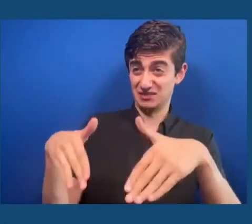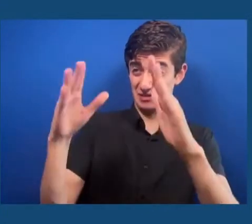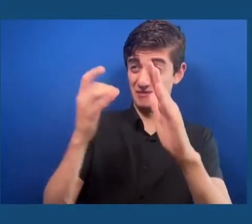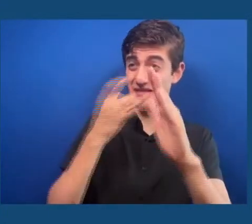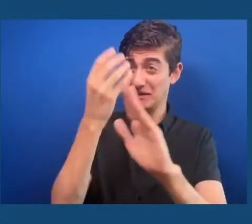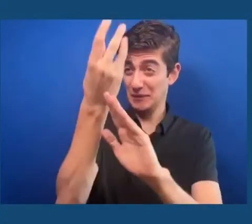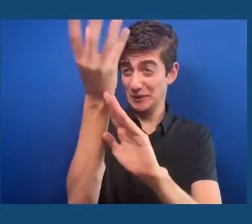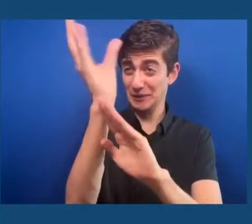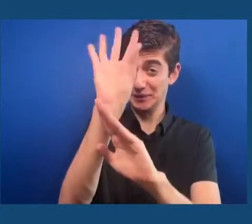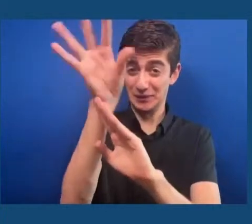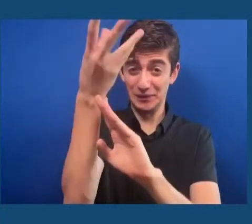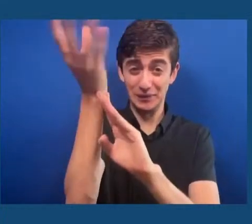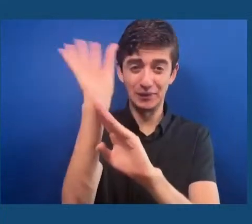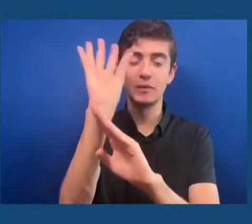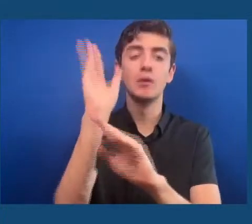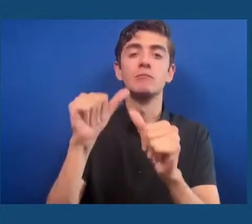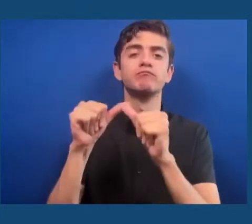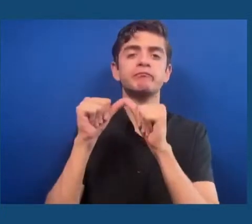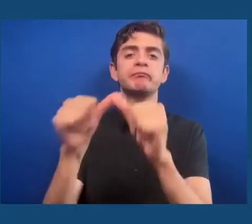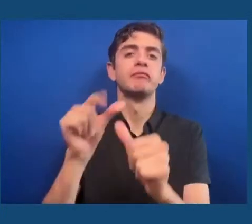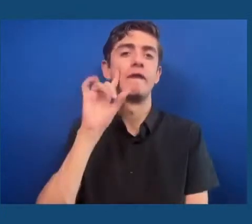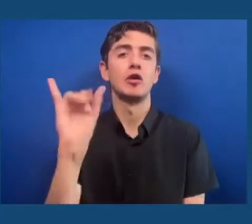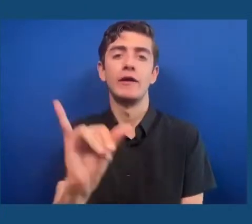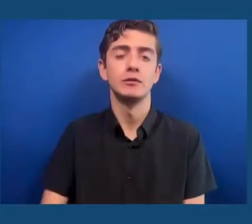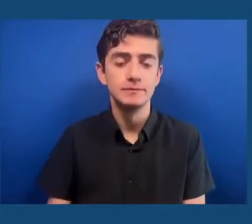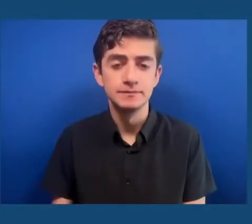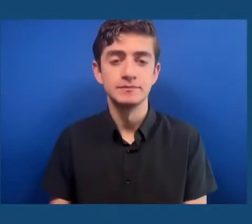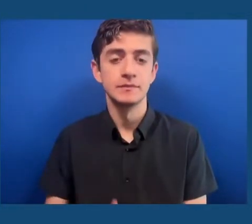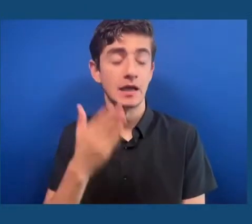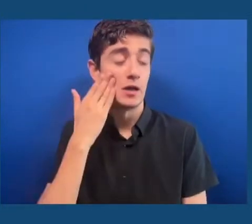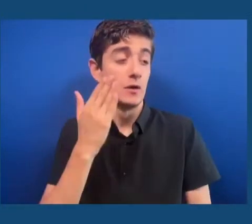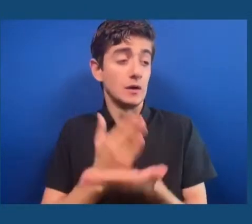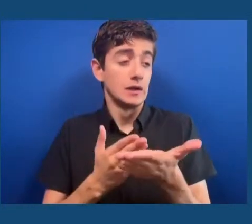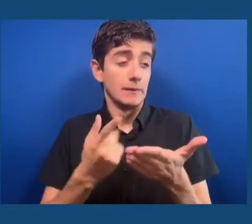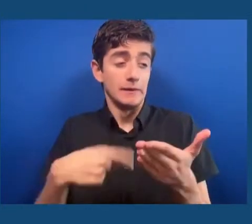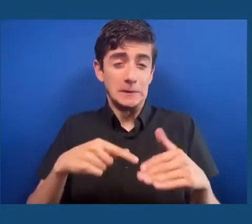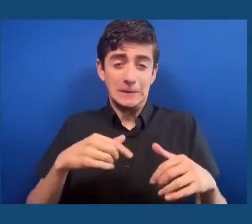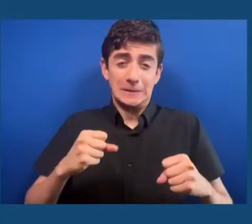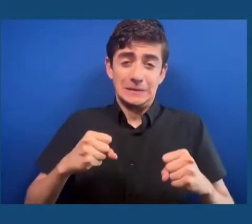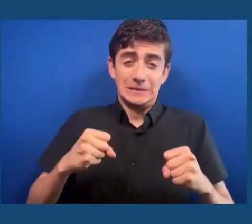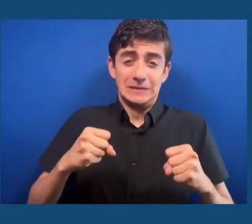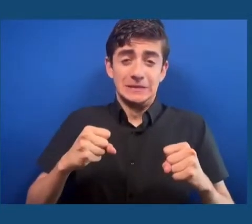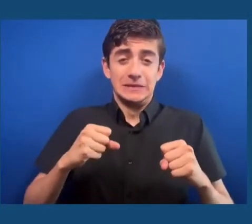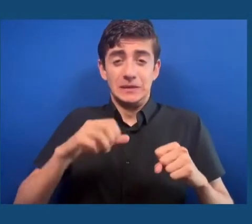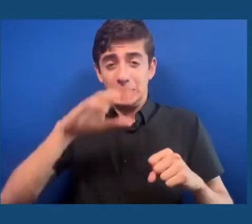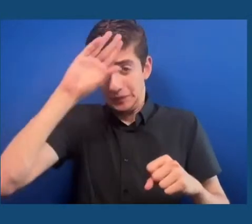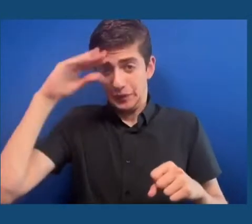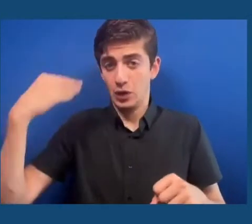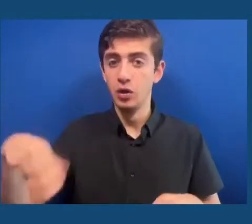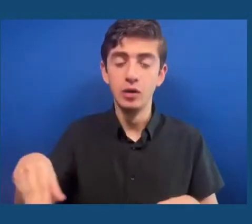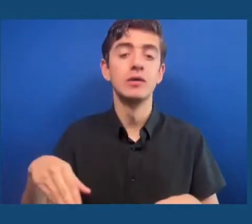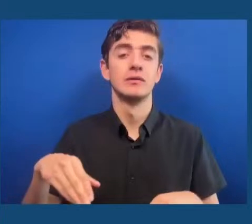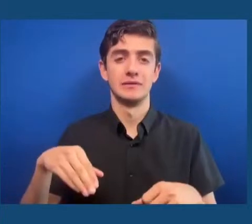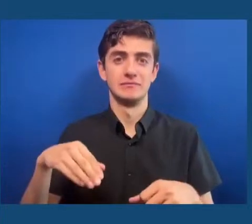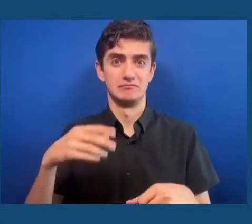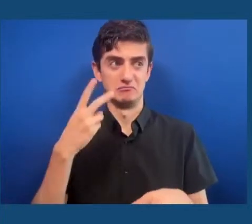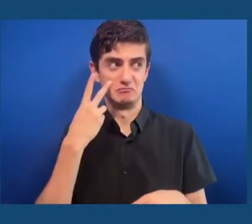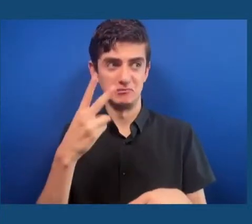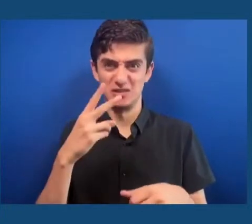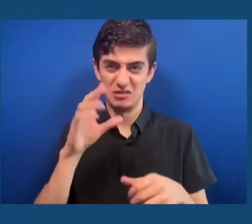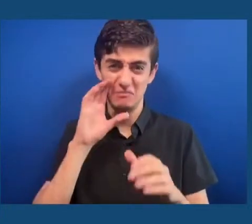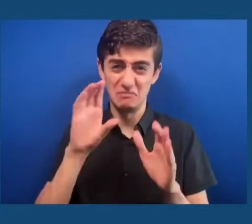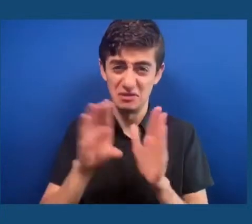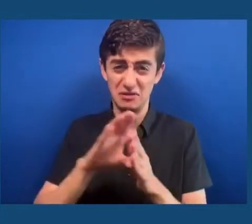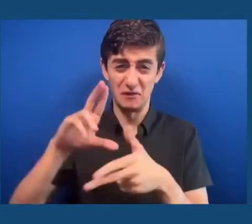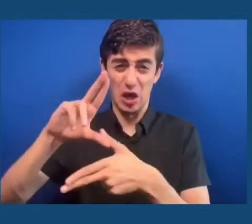forever. And I know many of you right now are breathing a little sigh of relief that Tropical Storm Debbie, which the images across the country,